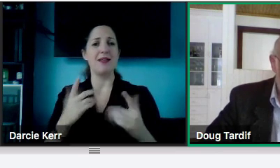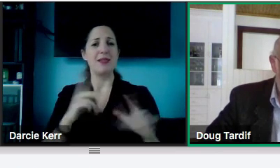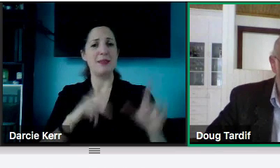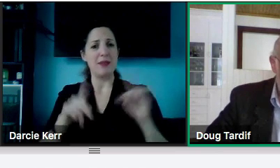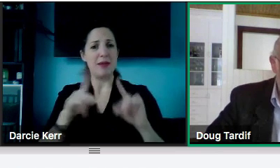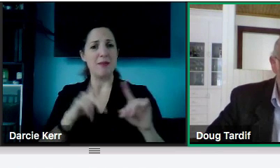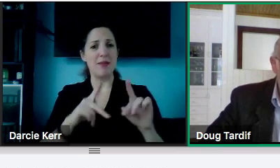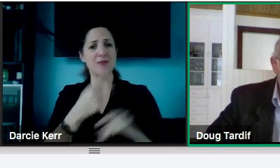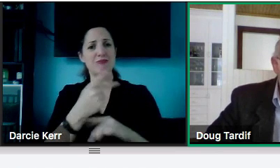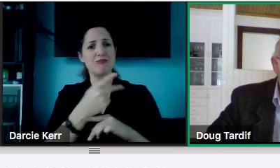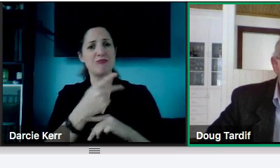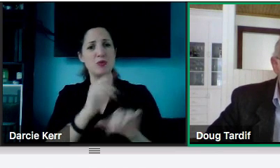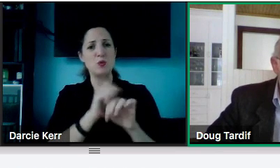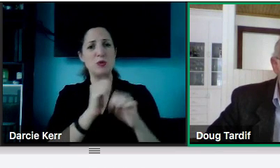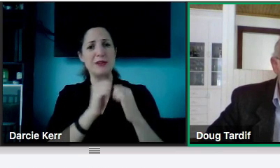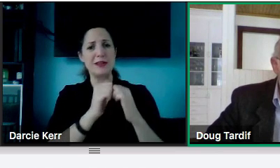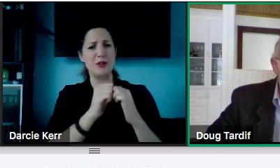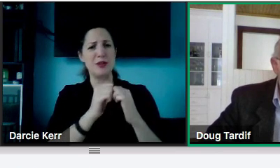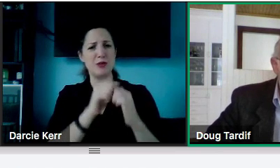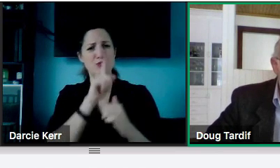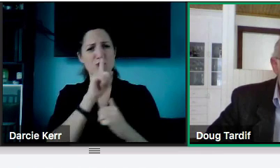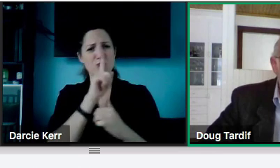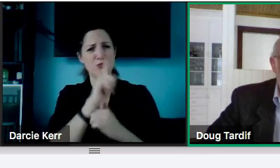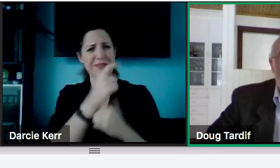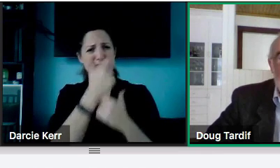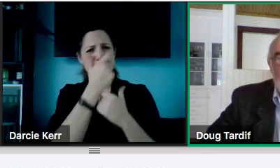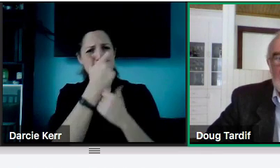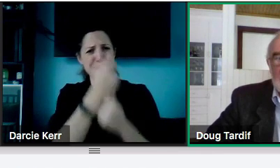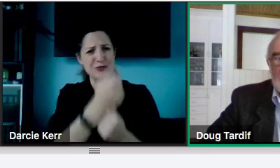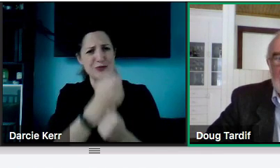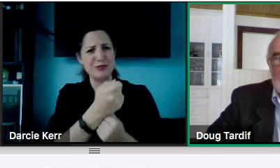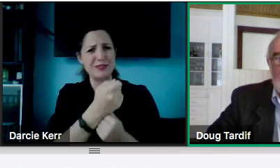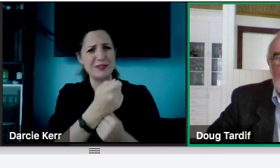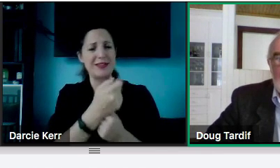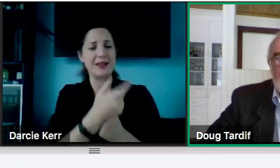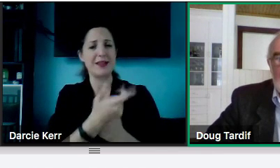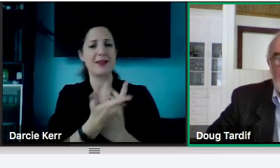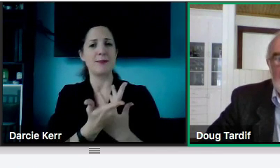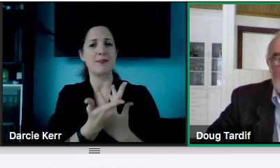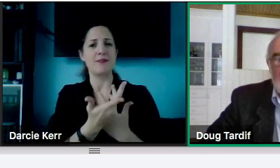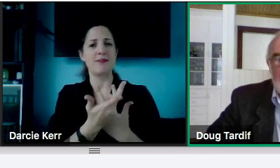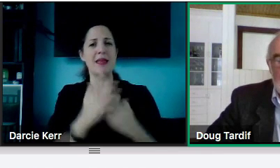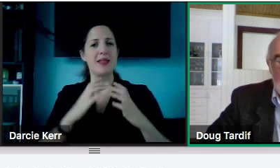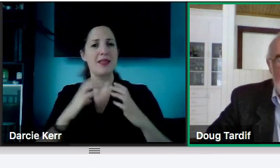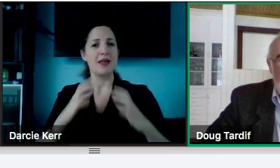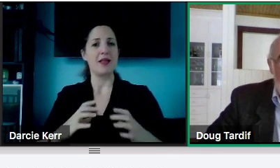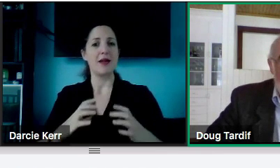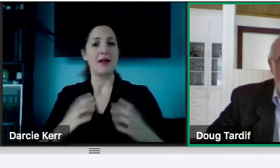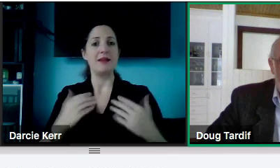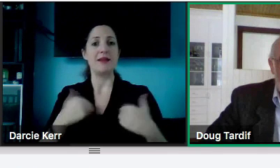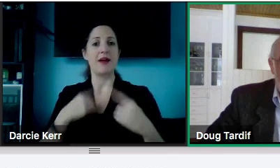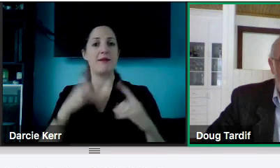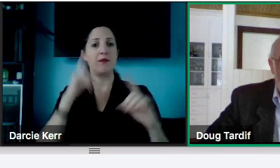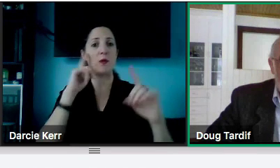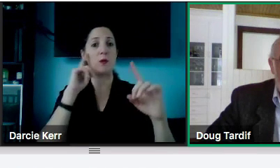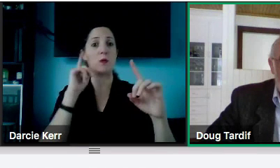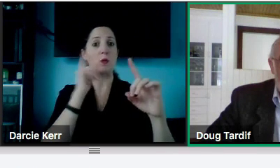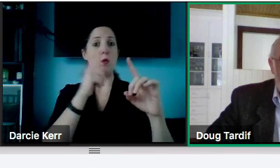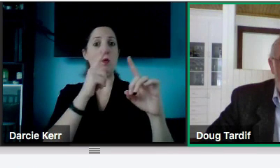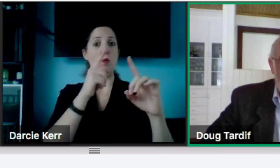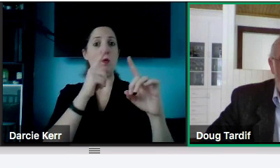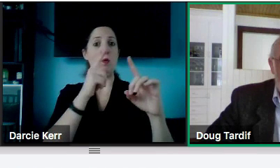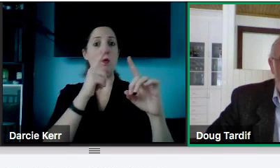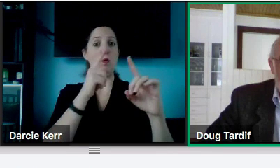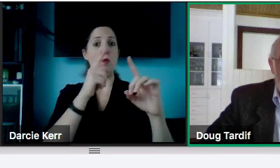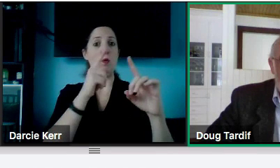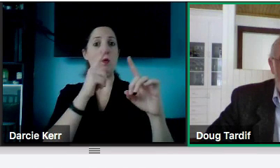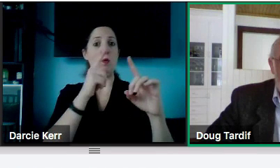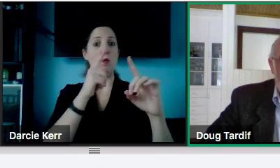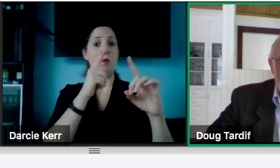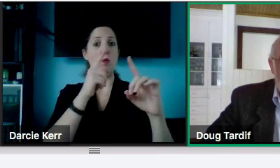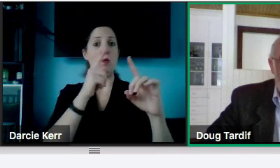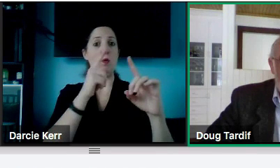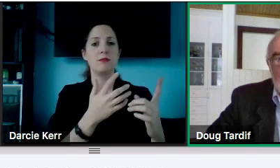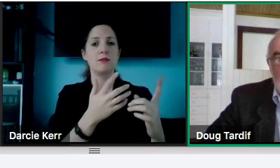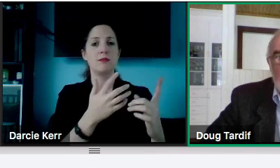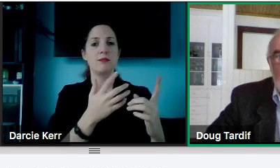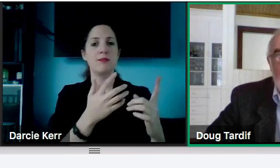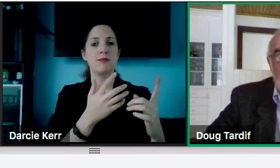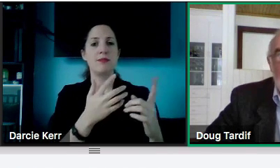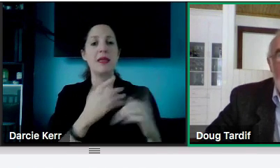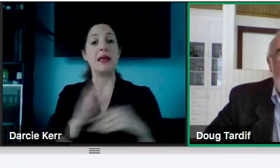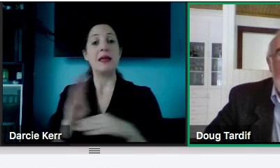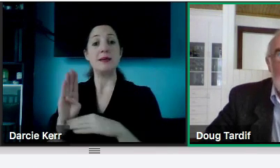and some clients who want to achieve a great deal. And the Business